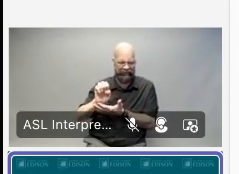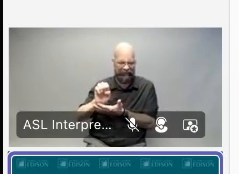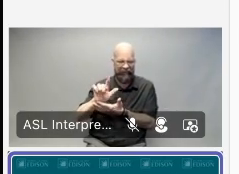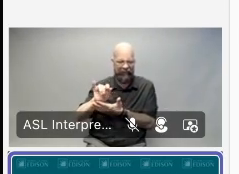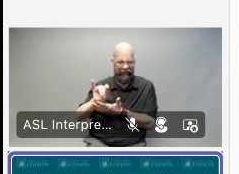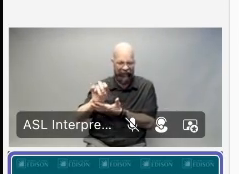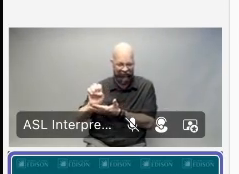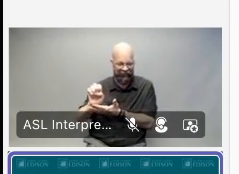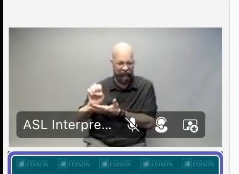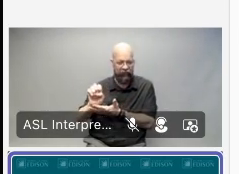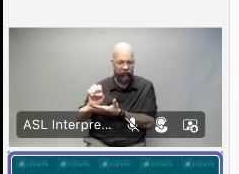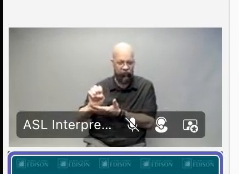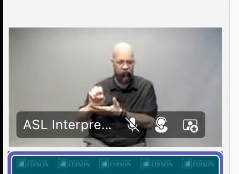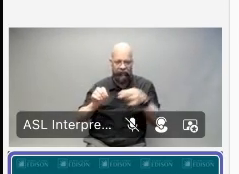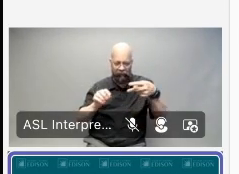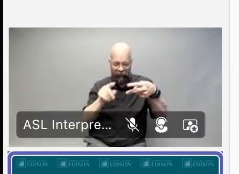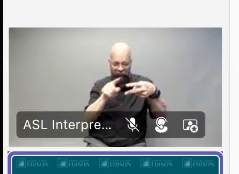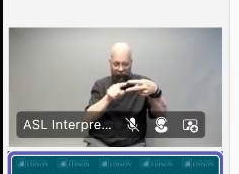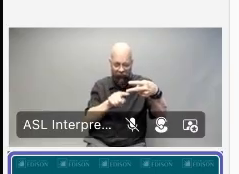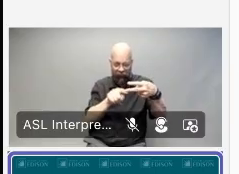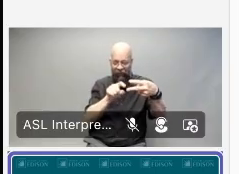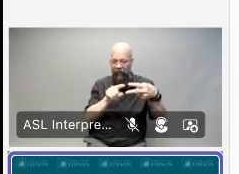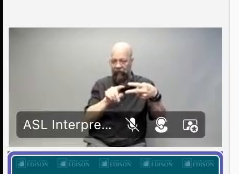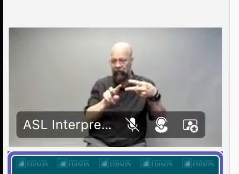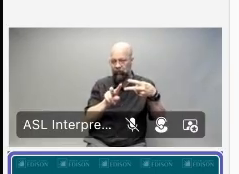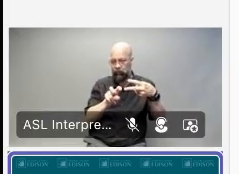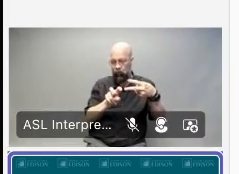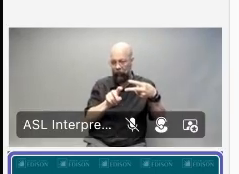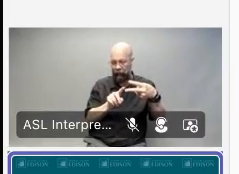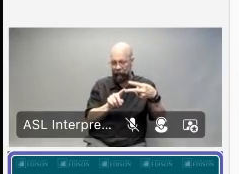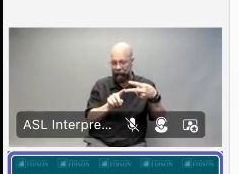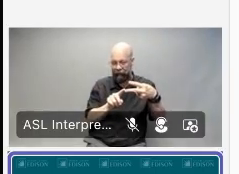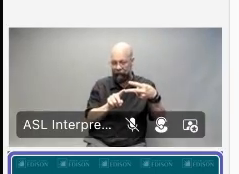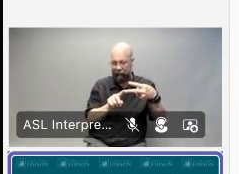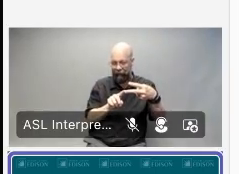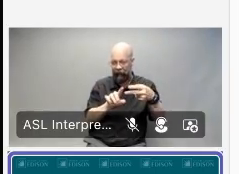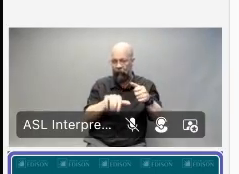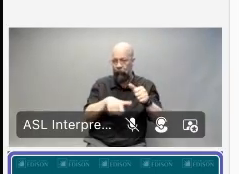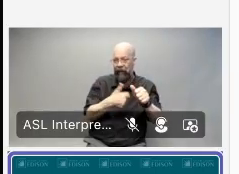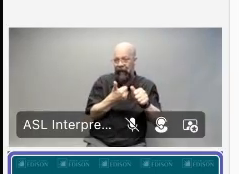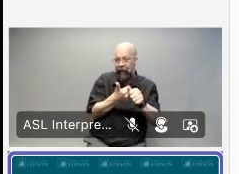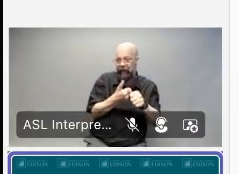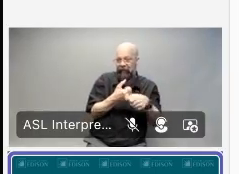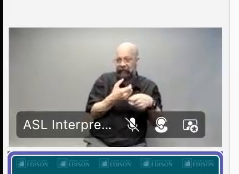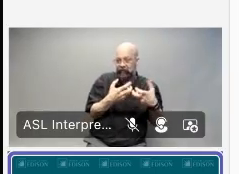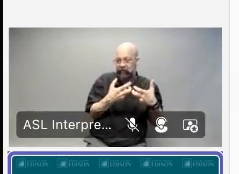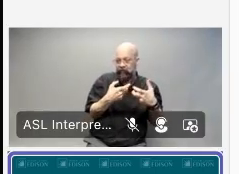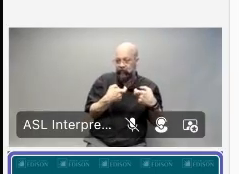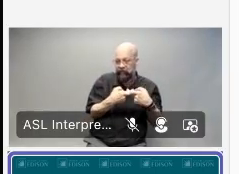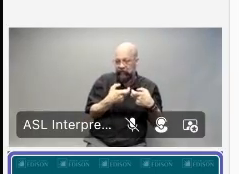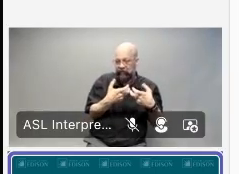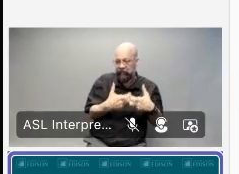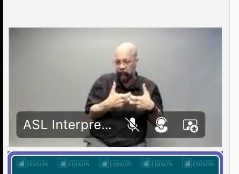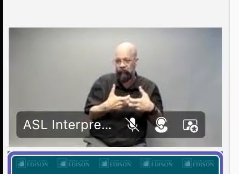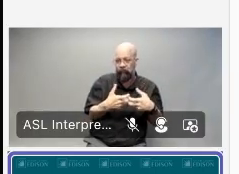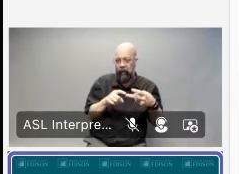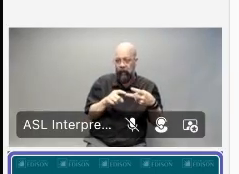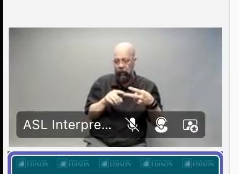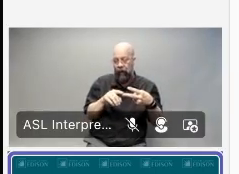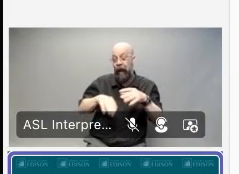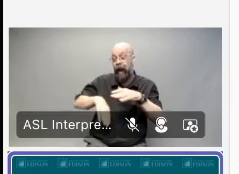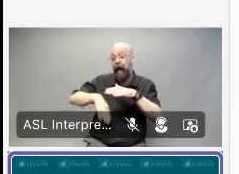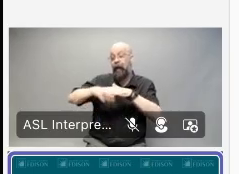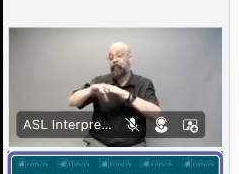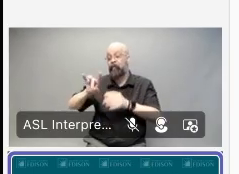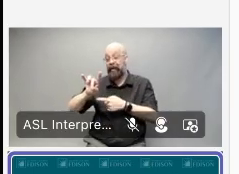see the sub-bullets there. We have a $200 base backup generator rebate with up to $800